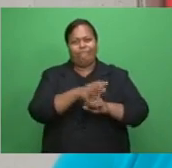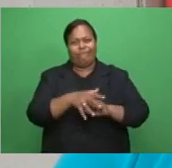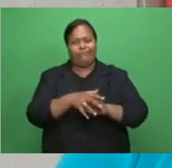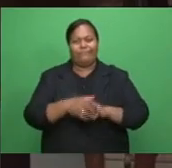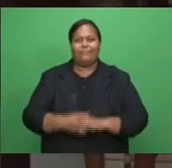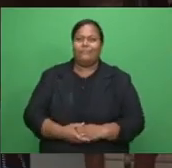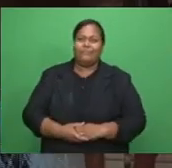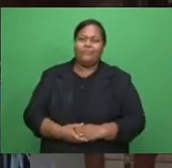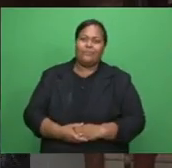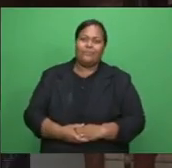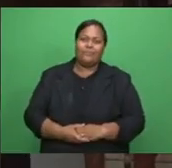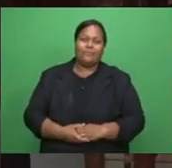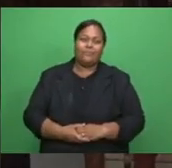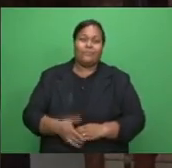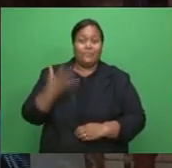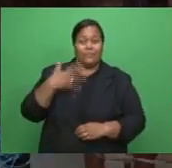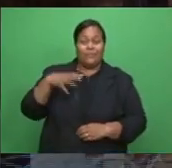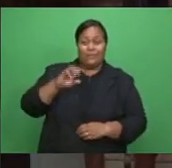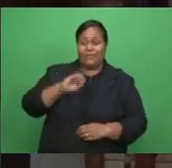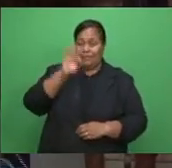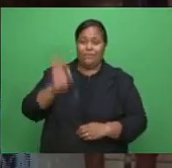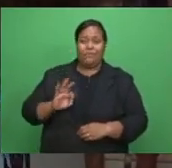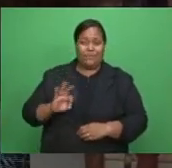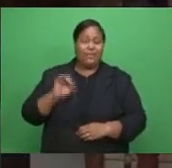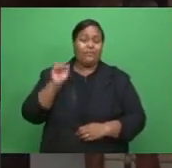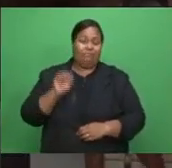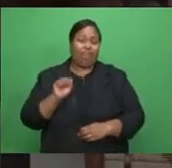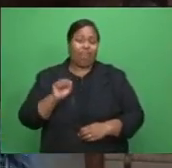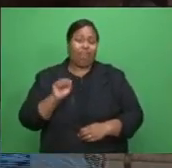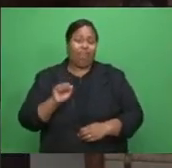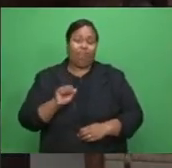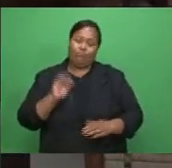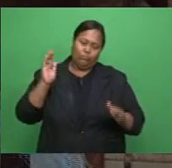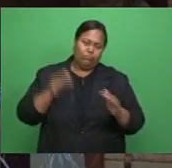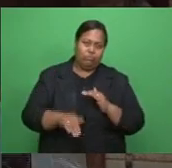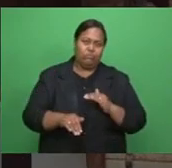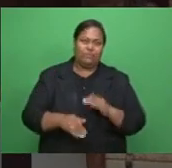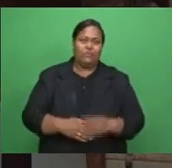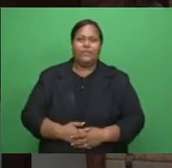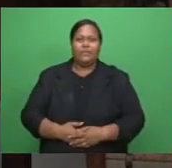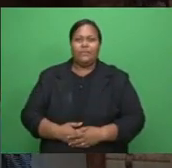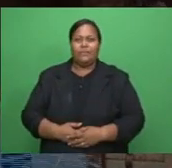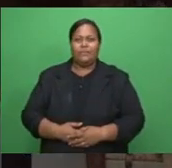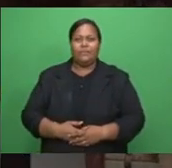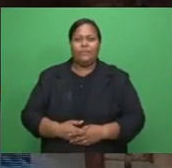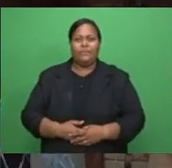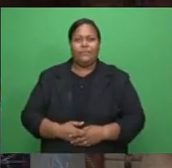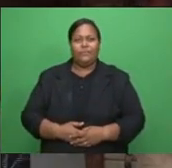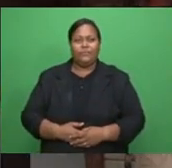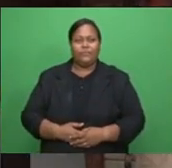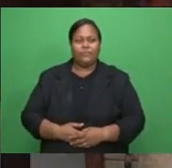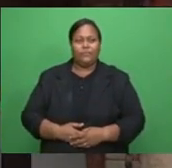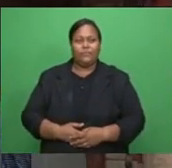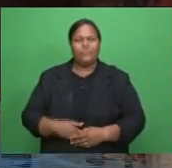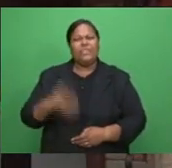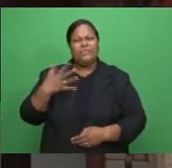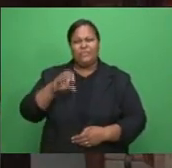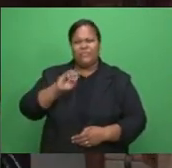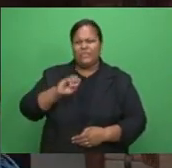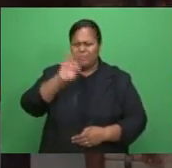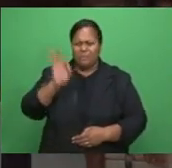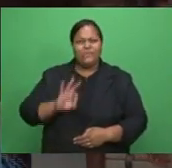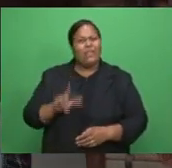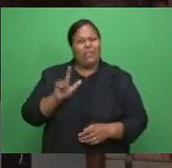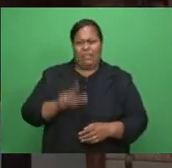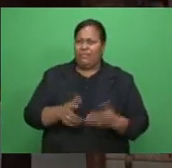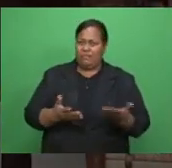pandemic. 50% yes, it's dropped. Only 50% left. Just like before we just